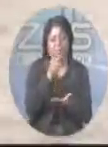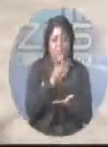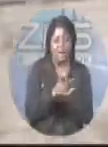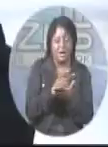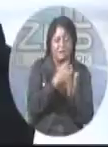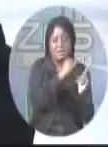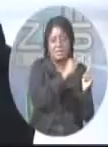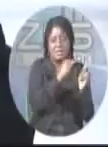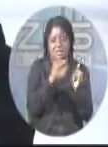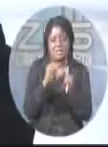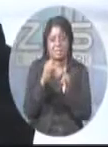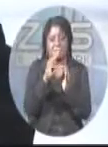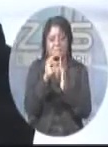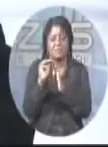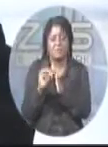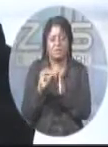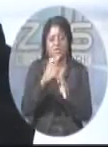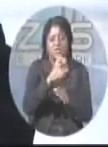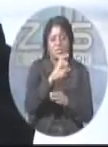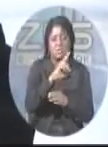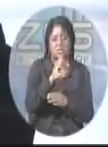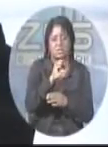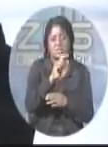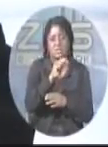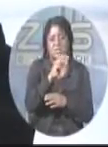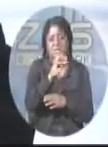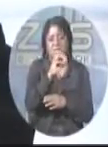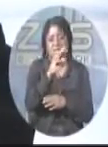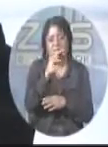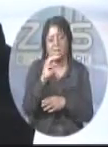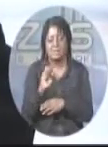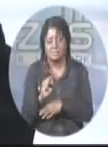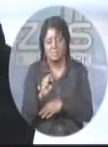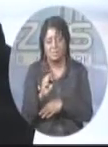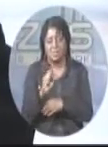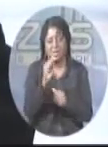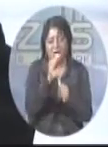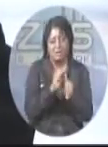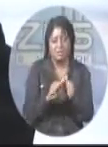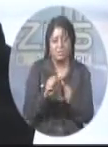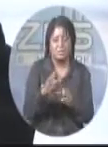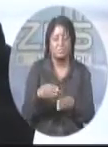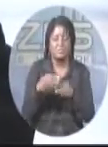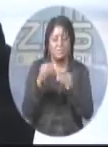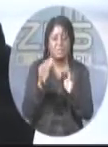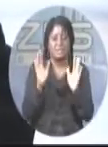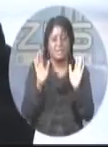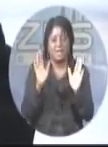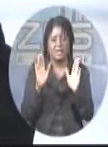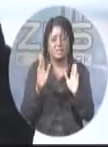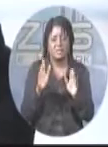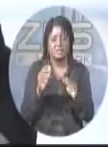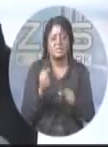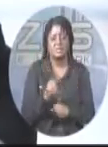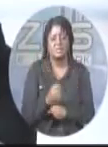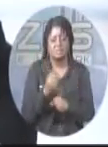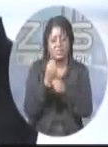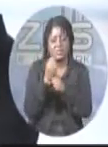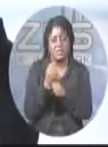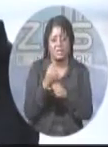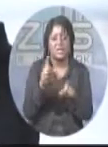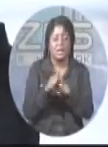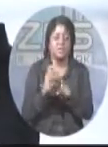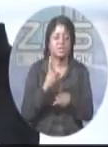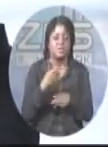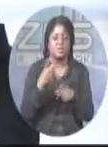immigration, customs, and everyone's really put in, I must say, an excellent foot forward, and as we